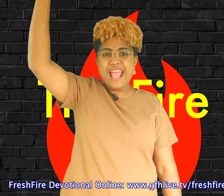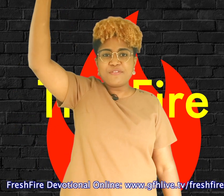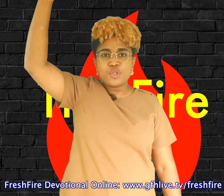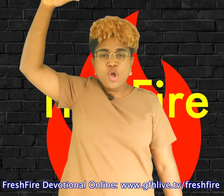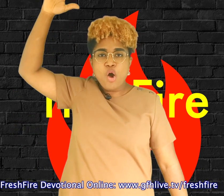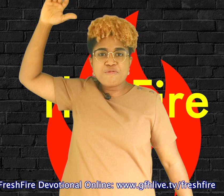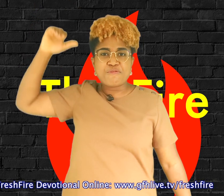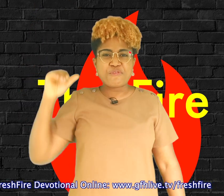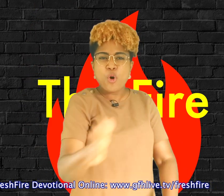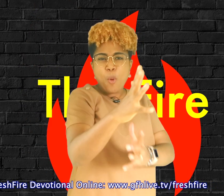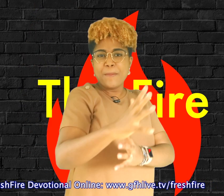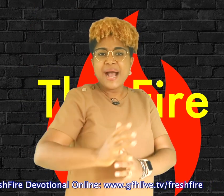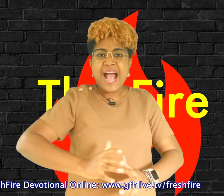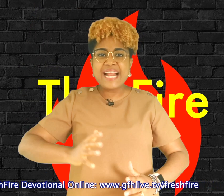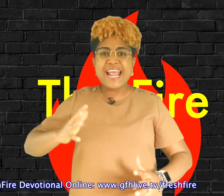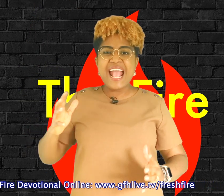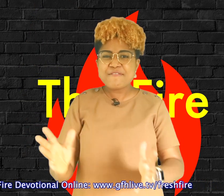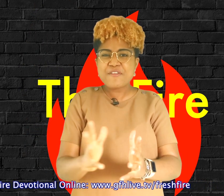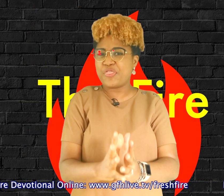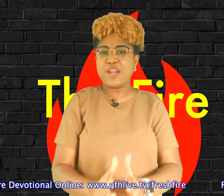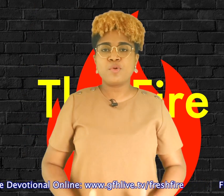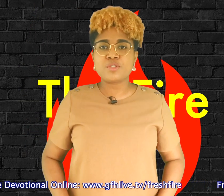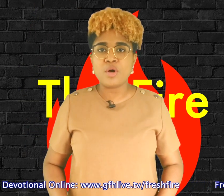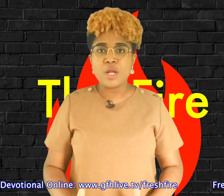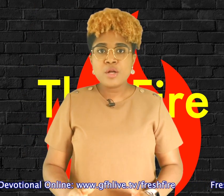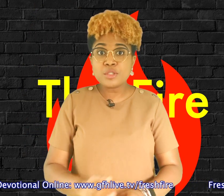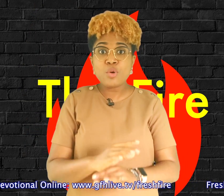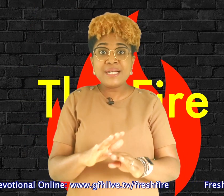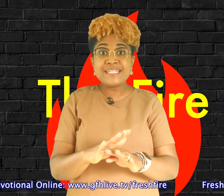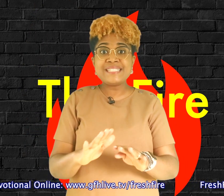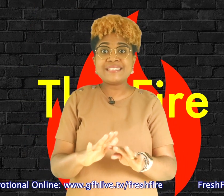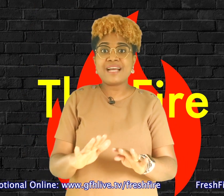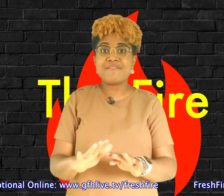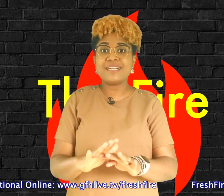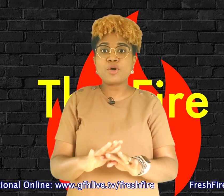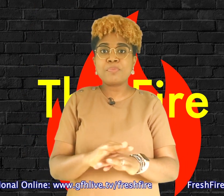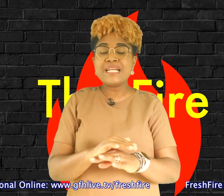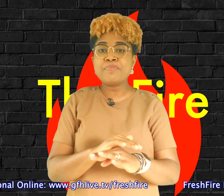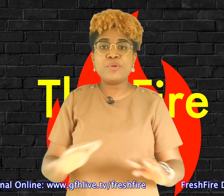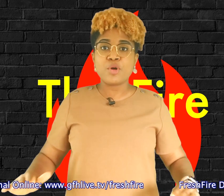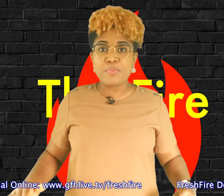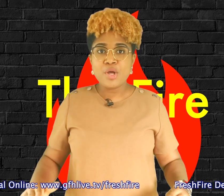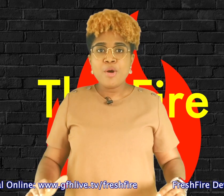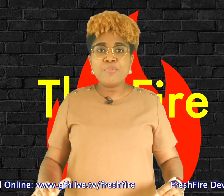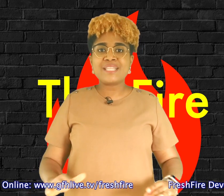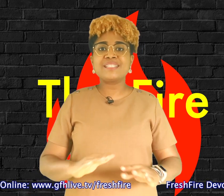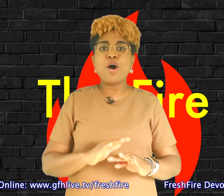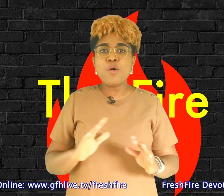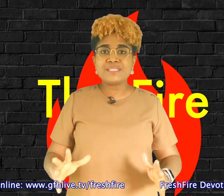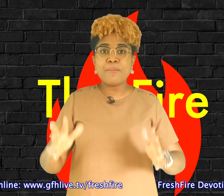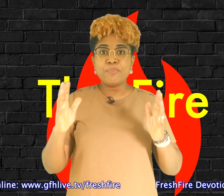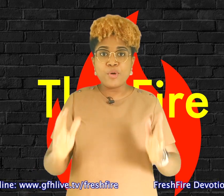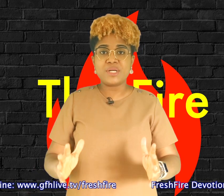of heaven. Boom! And everything was gone. Not only did the sacrifice completely burn up, but